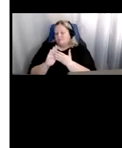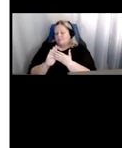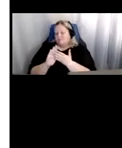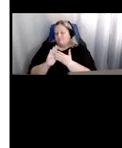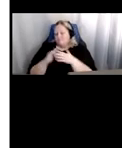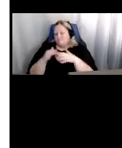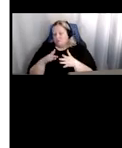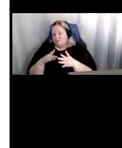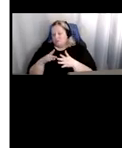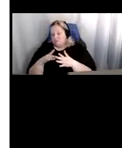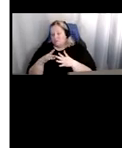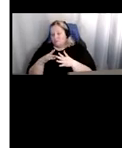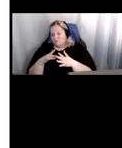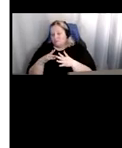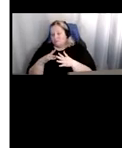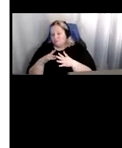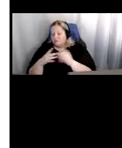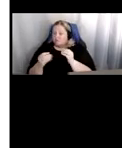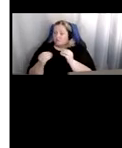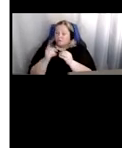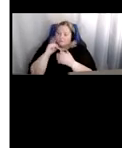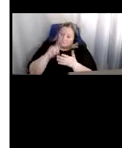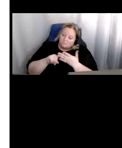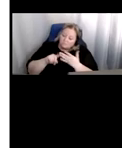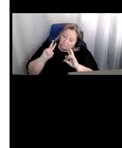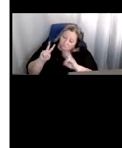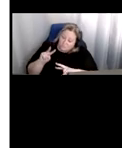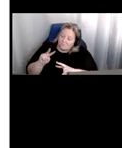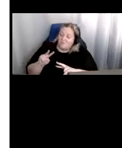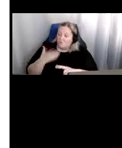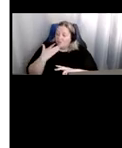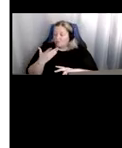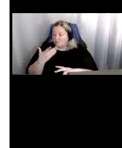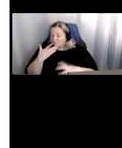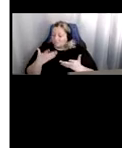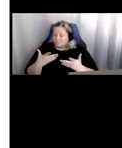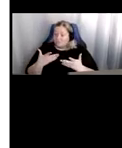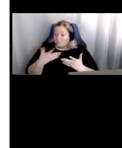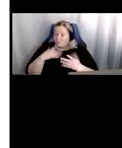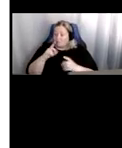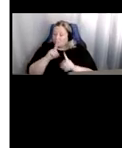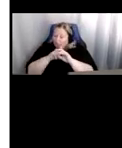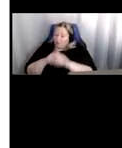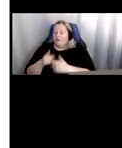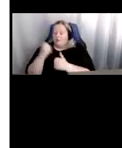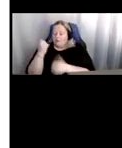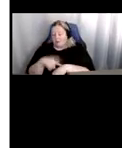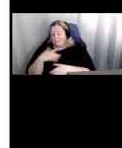way of having a little bit more of a check-in, but not, having to run over there and see every time.